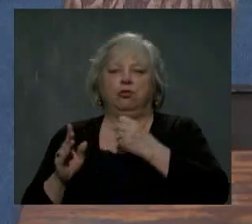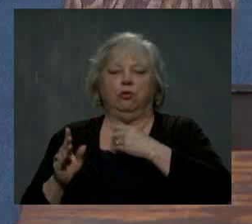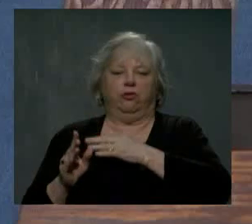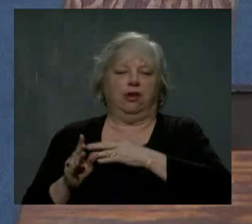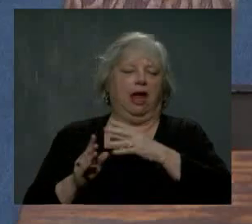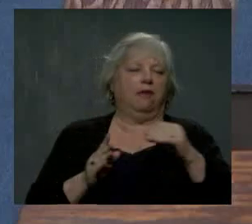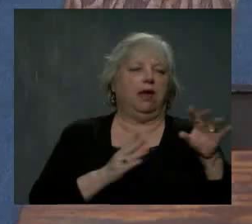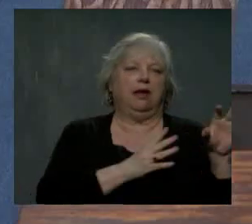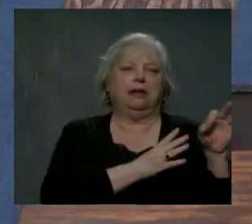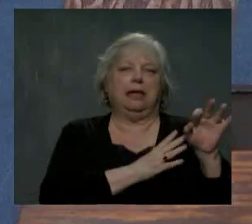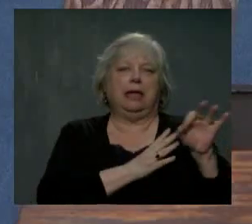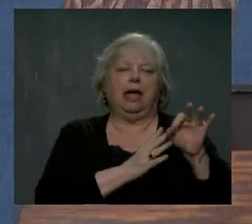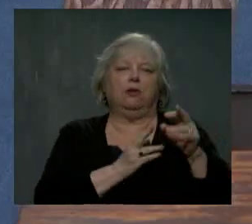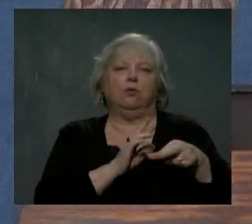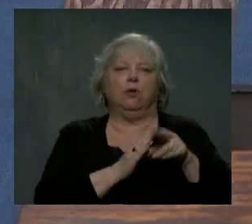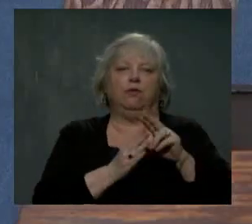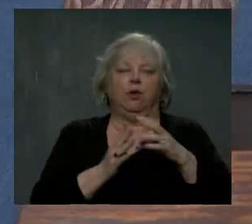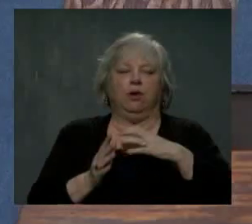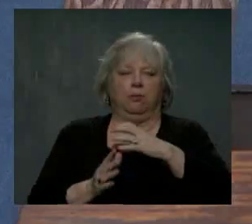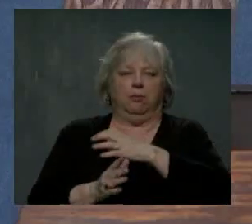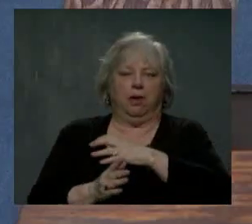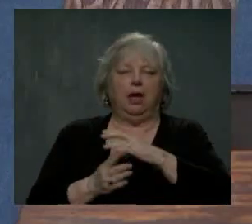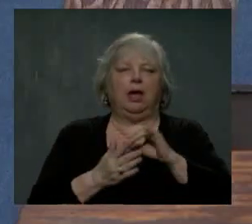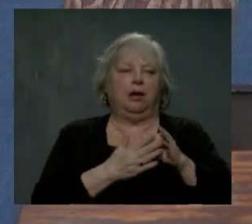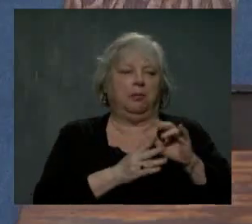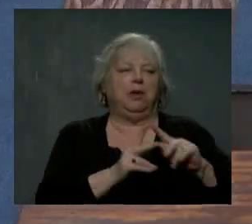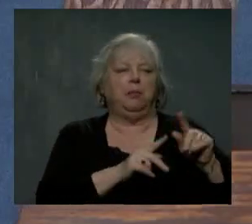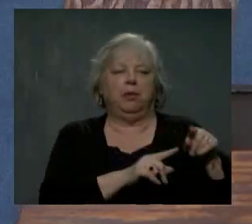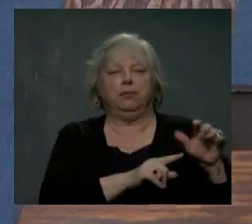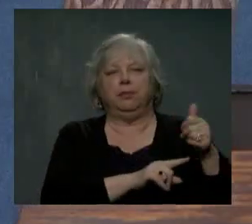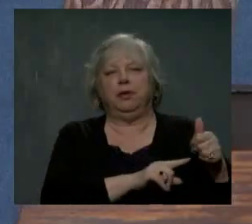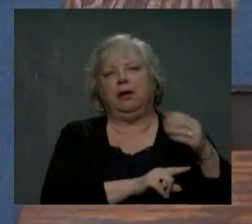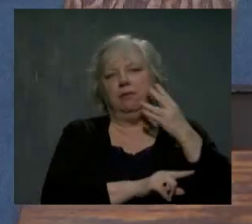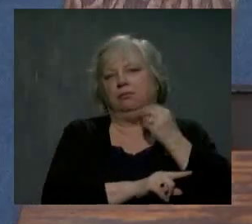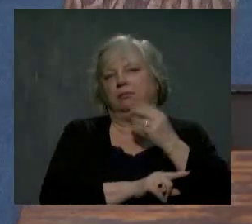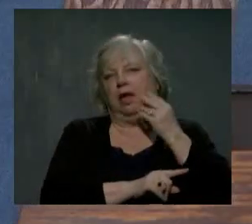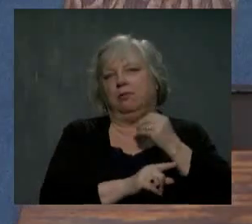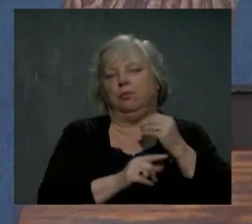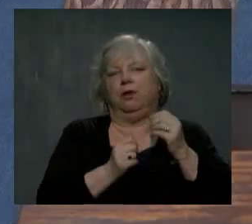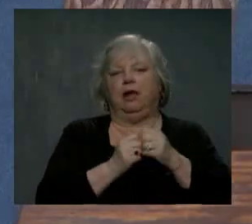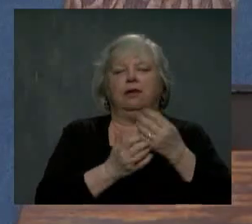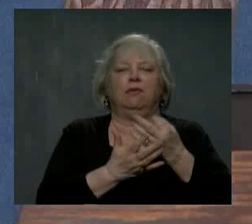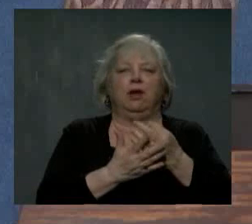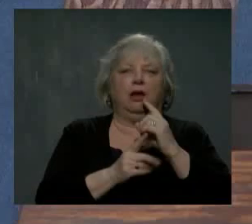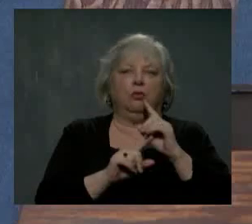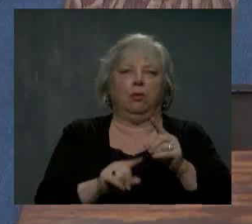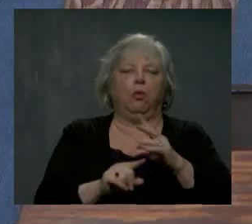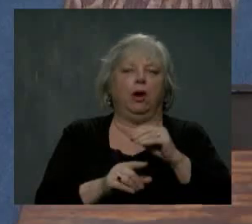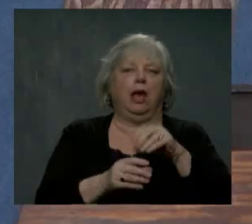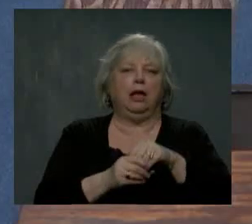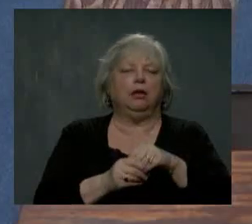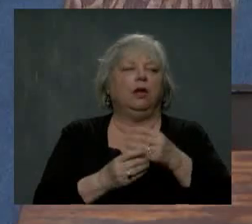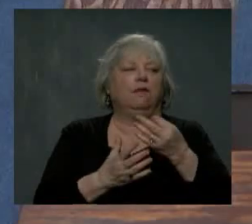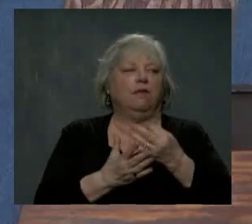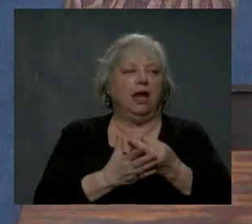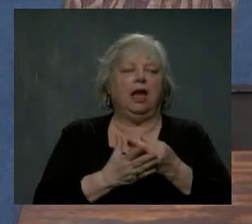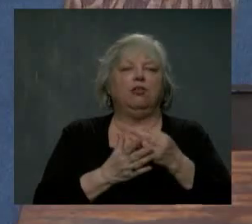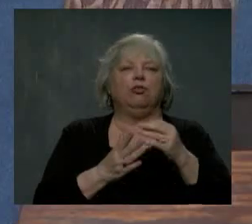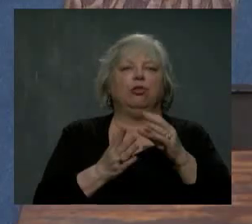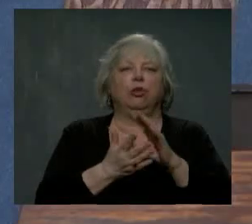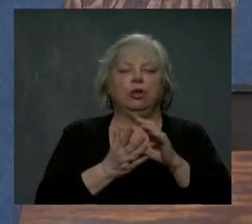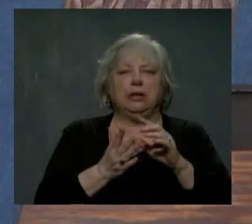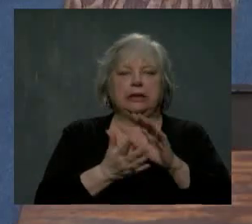committee, which comprises individuals with expertise in public sector financial reporting and includes financial statement